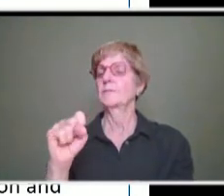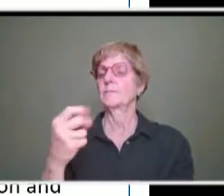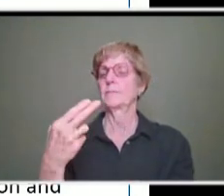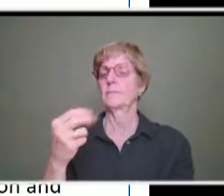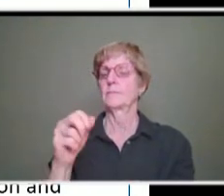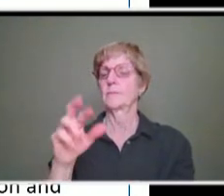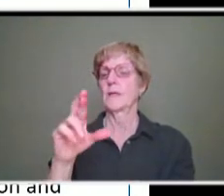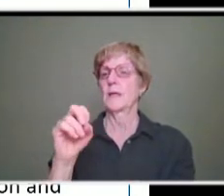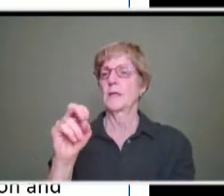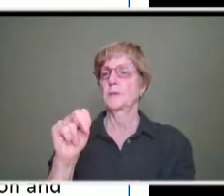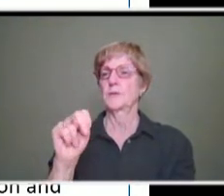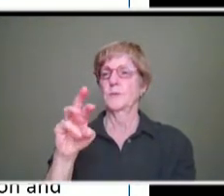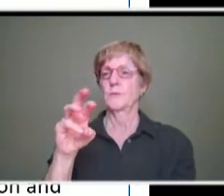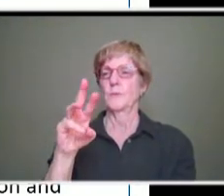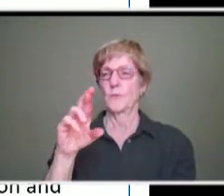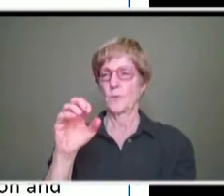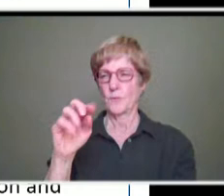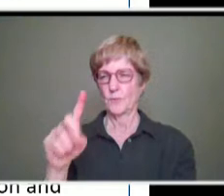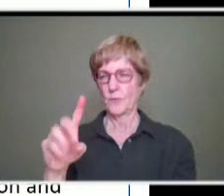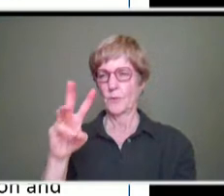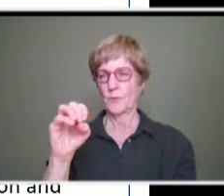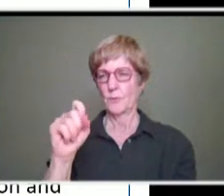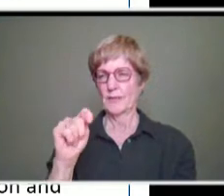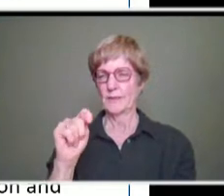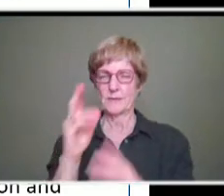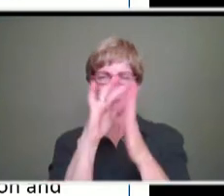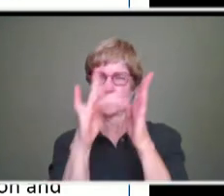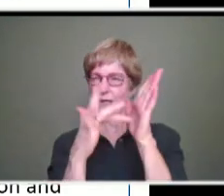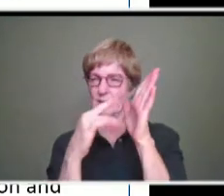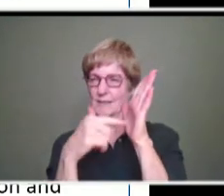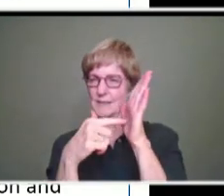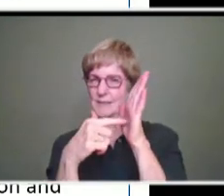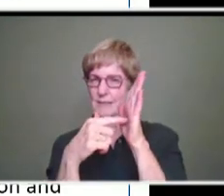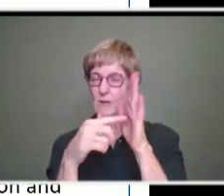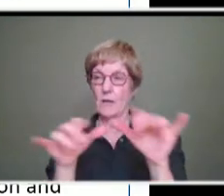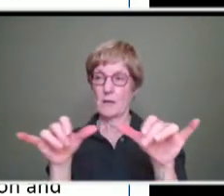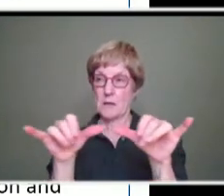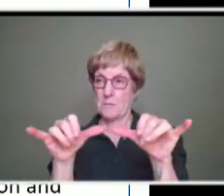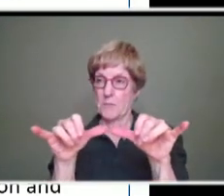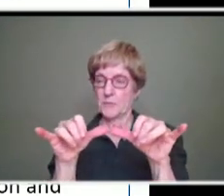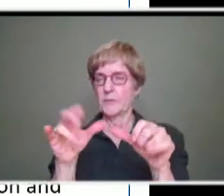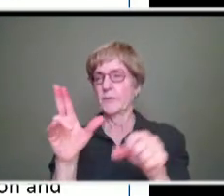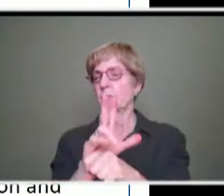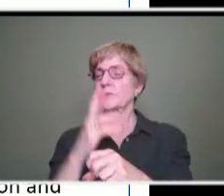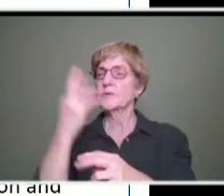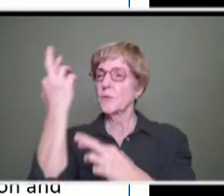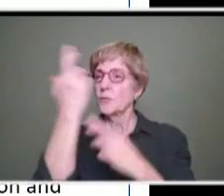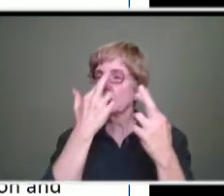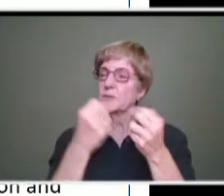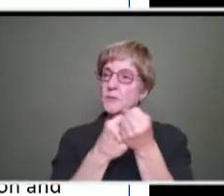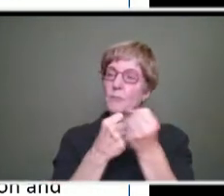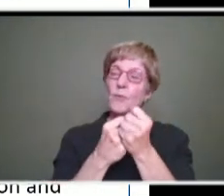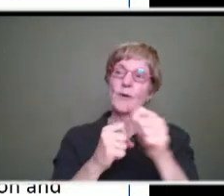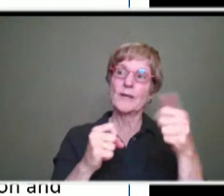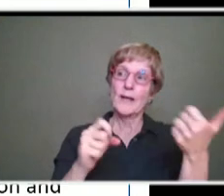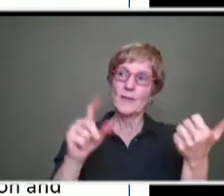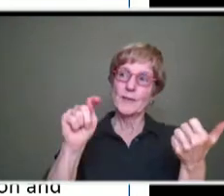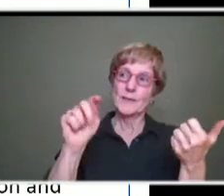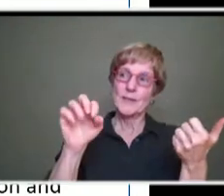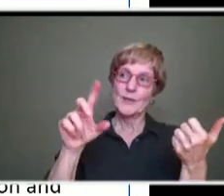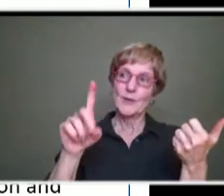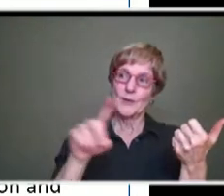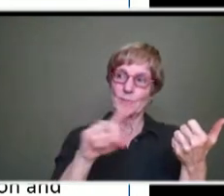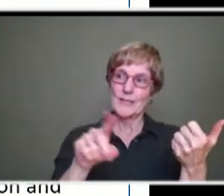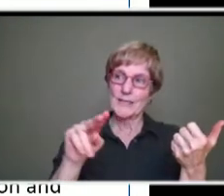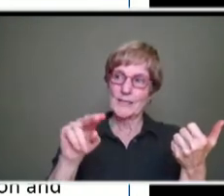to two different station areas it's dead center in the middle the distance measurement has been used as a rationale to support other Tod zonings historically